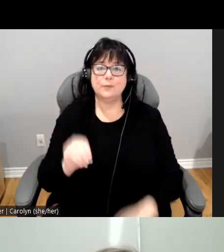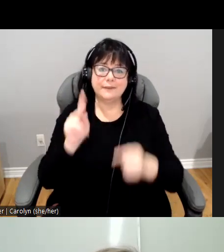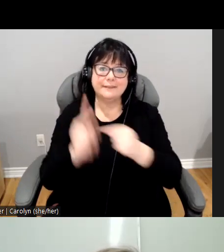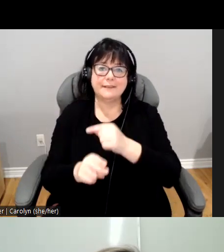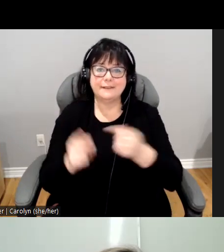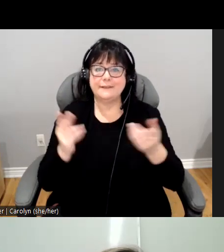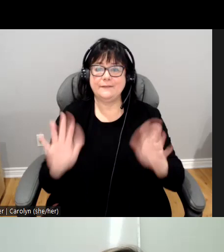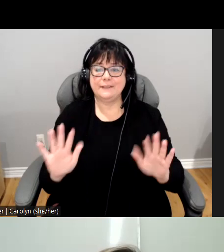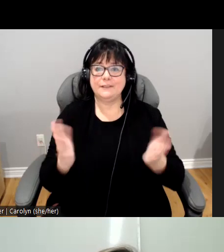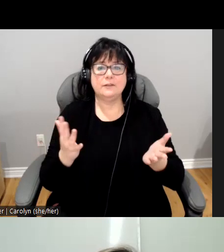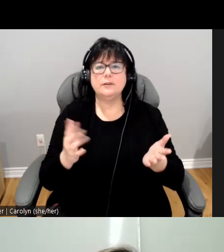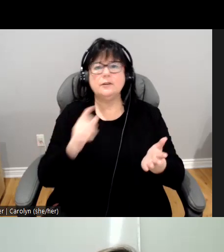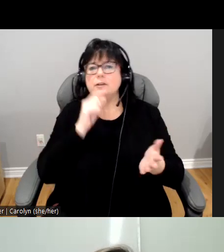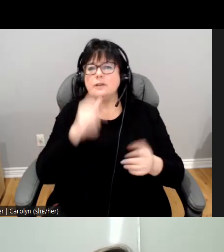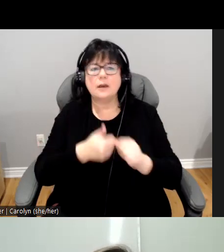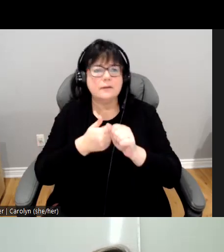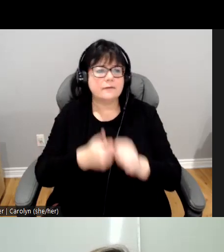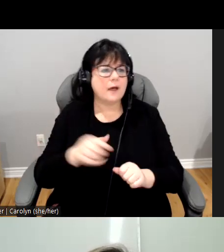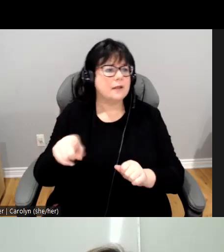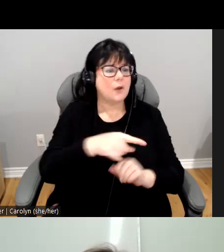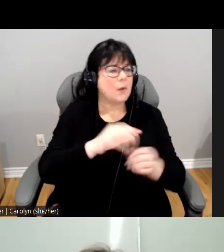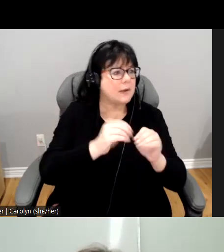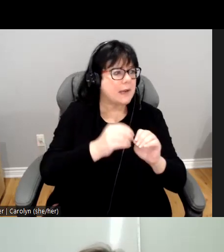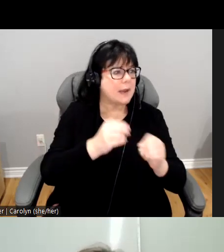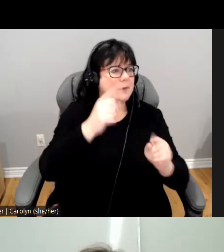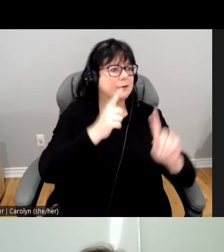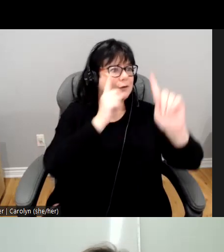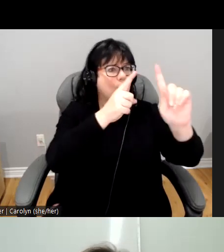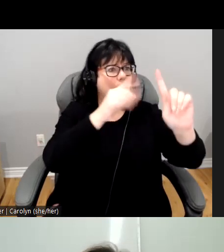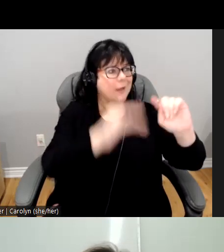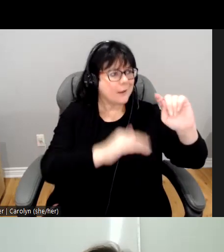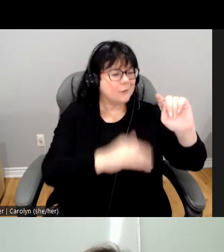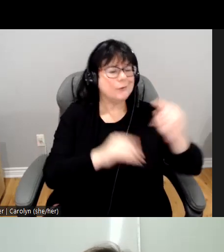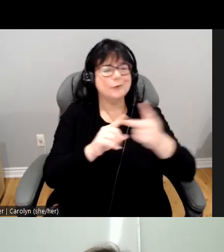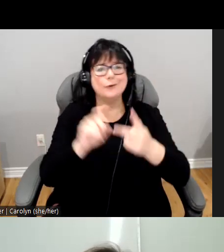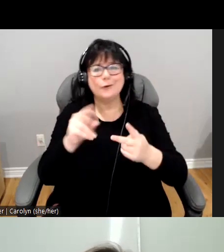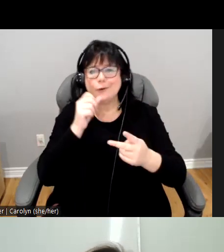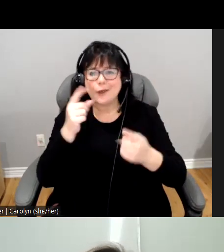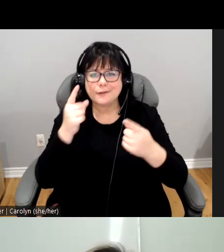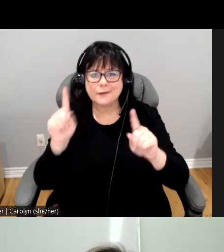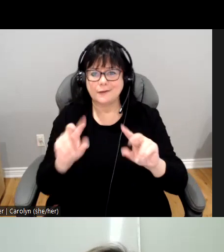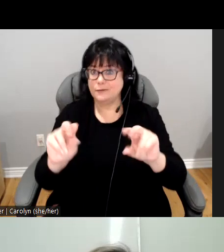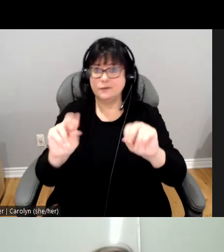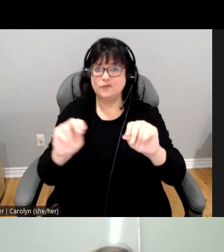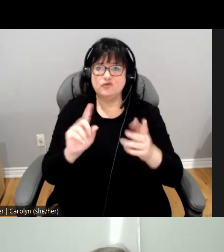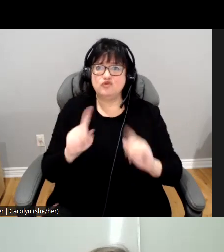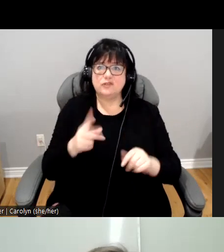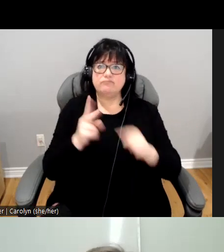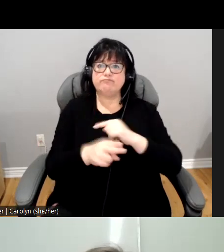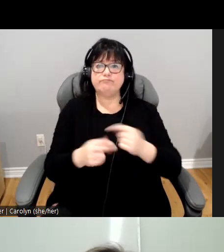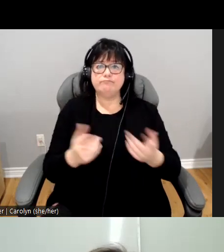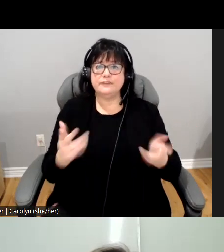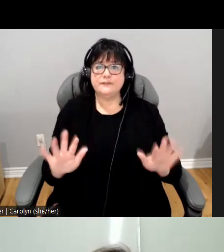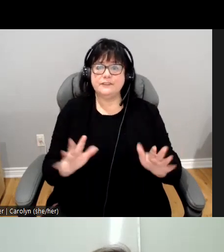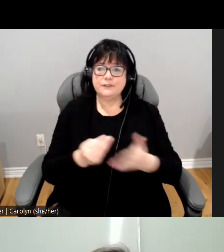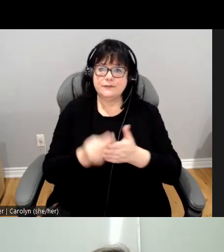a 30% cut. So that whole system took a fairly big hit in terms of funding. So you